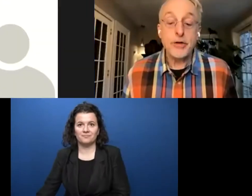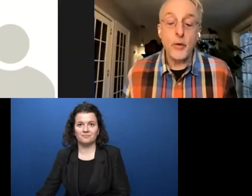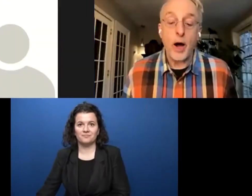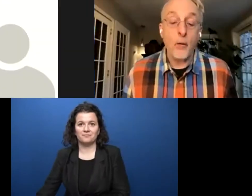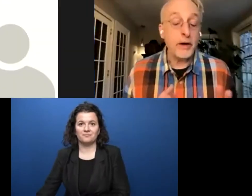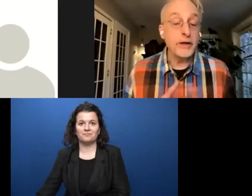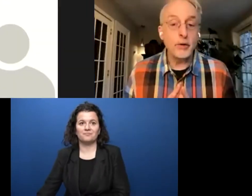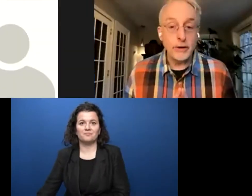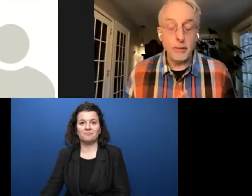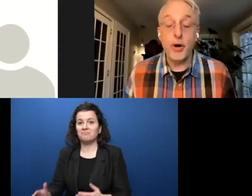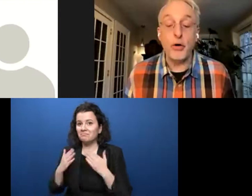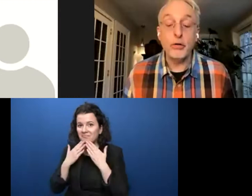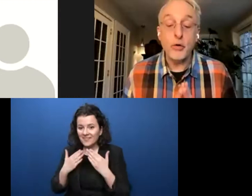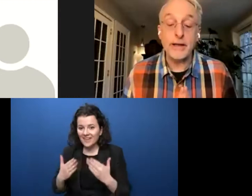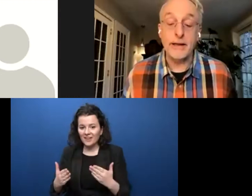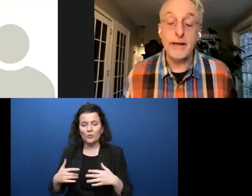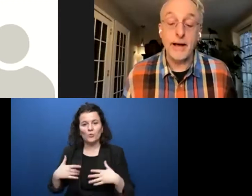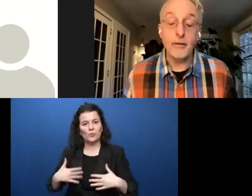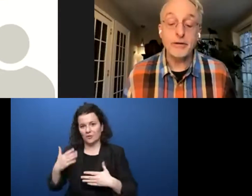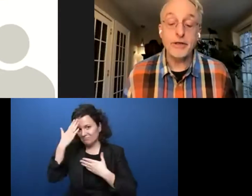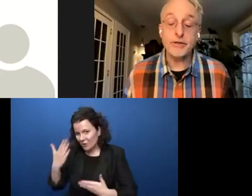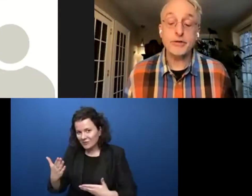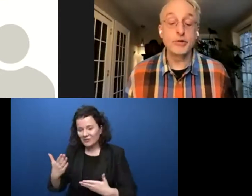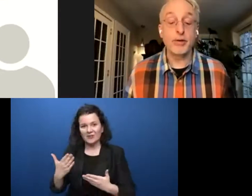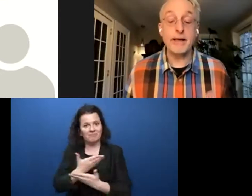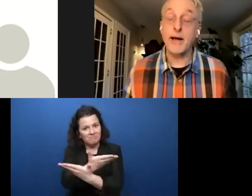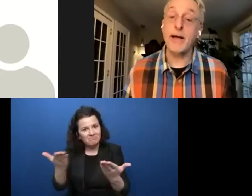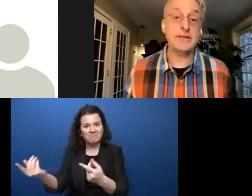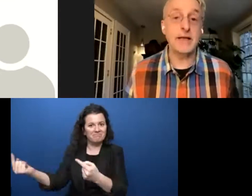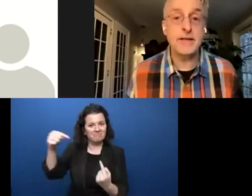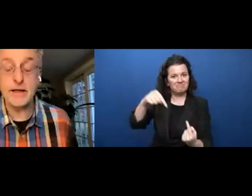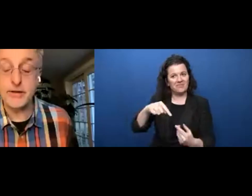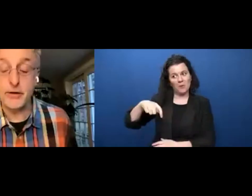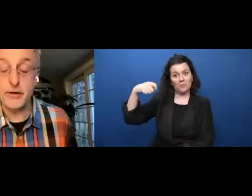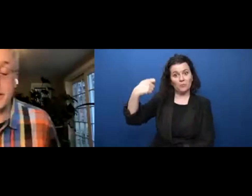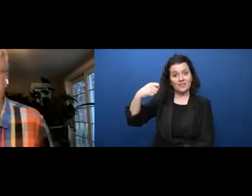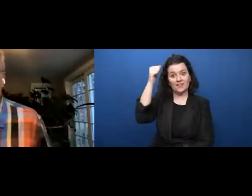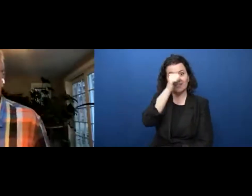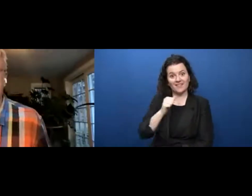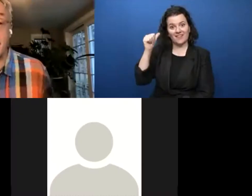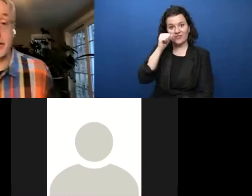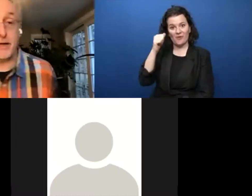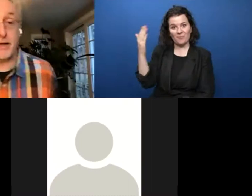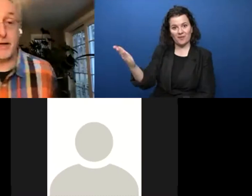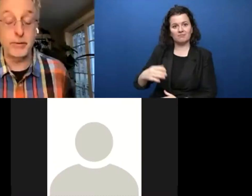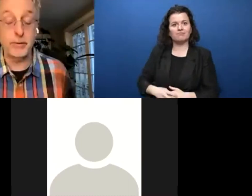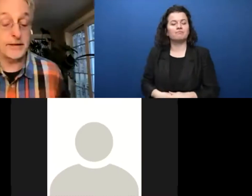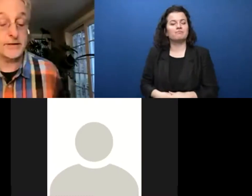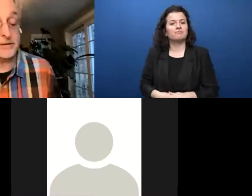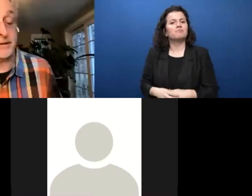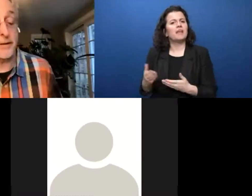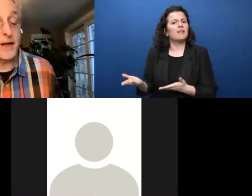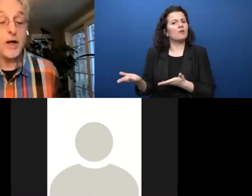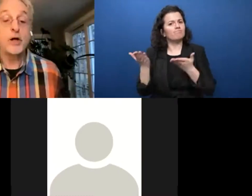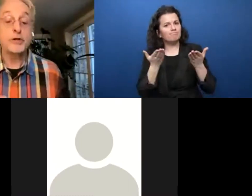So, we're going to do a little poll quickly now, just to break the ice and test your knowledge about some of the topics we'll be